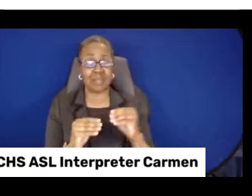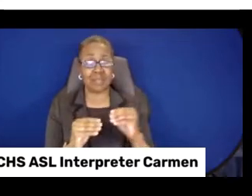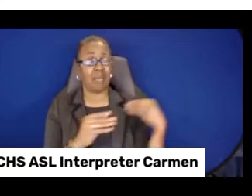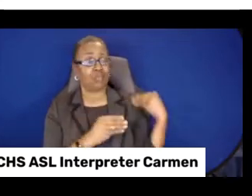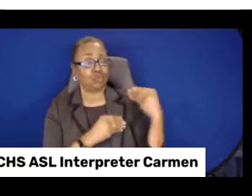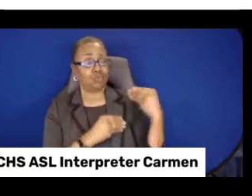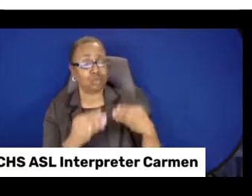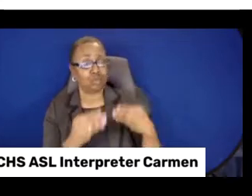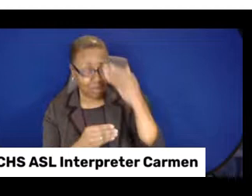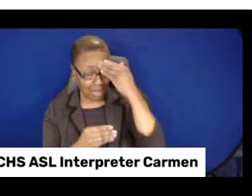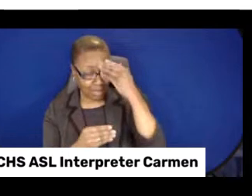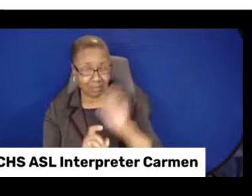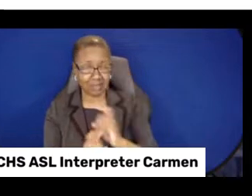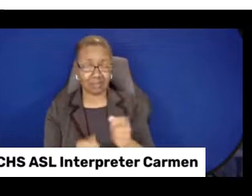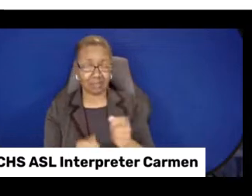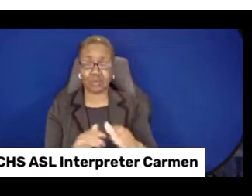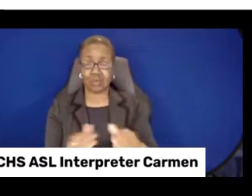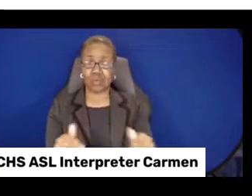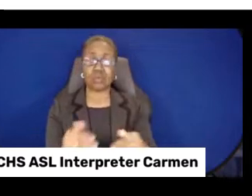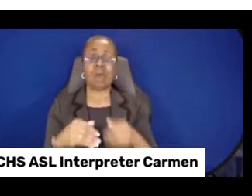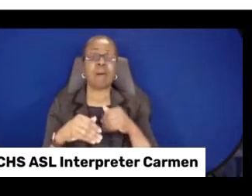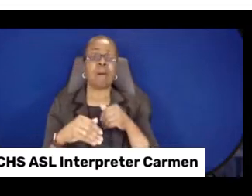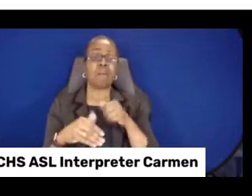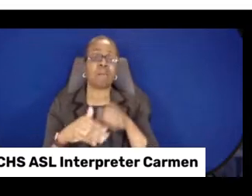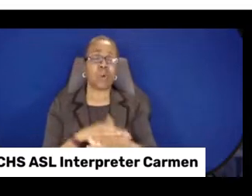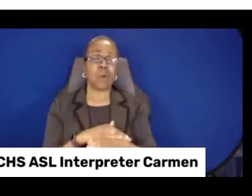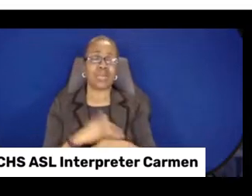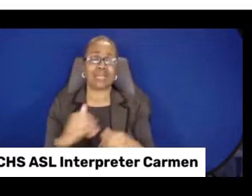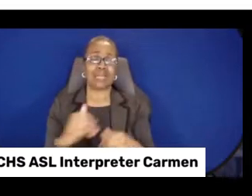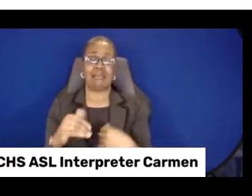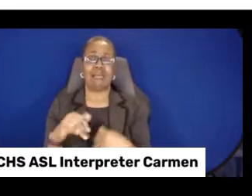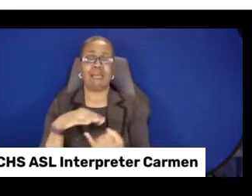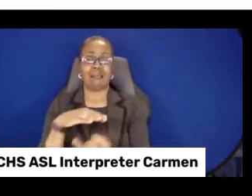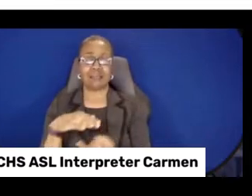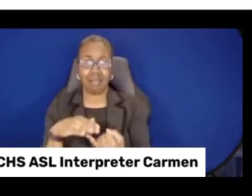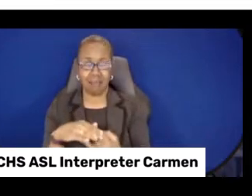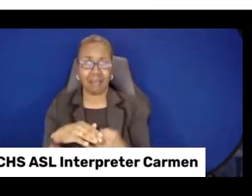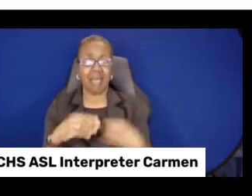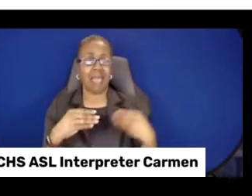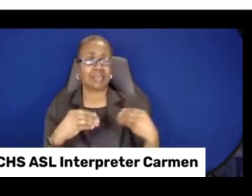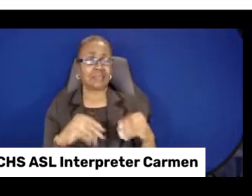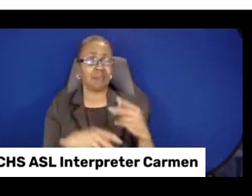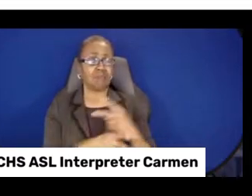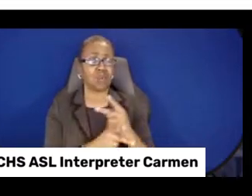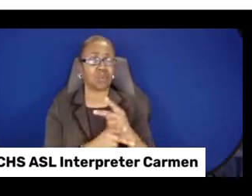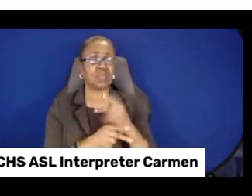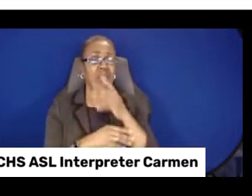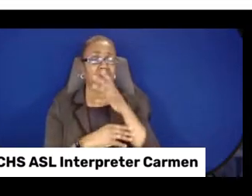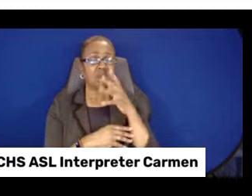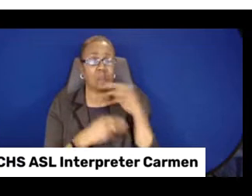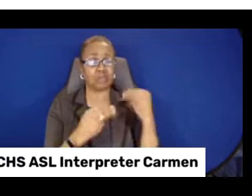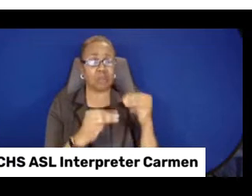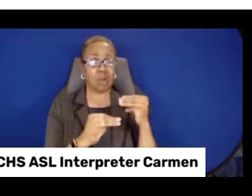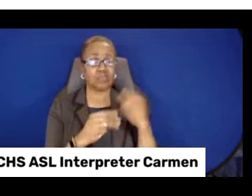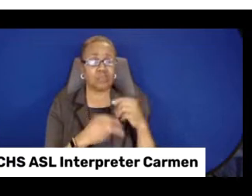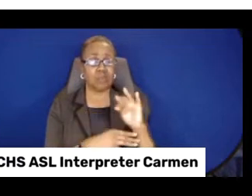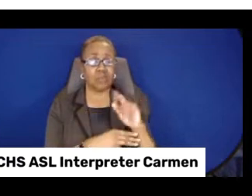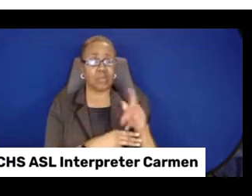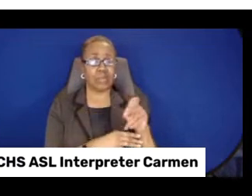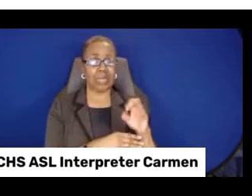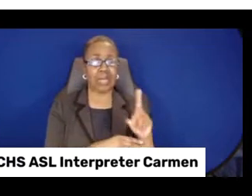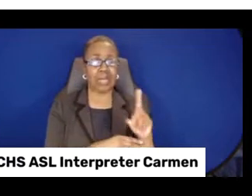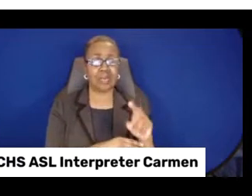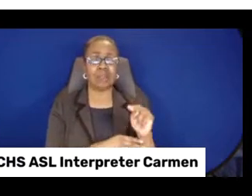to children born in exile, and sell their produce at farmers markets and for mutual aid. On the near west side,